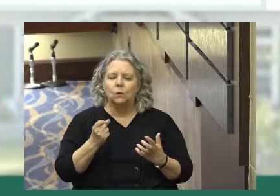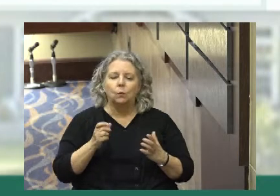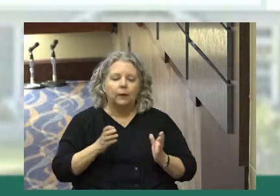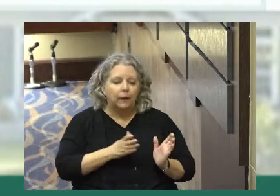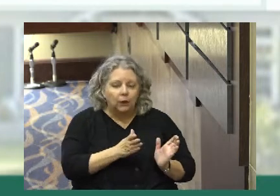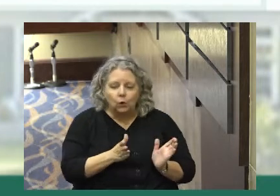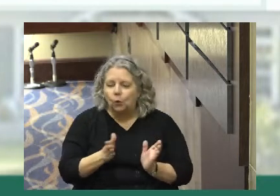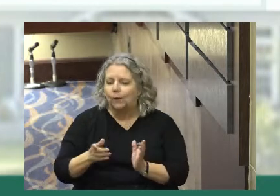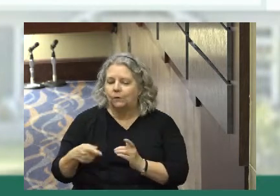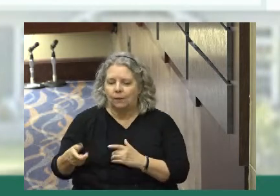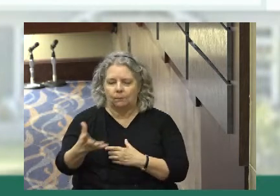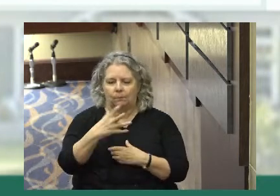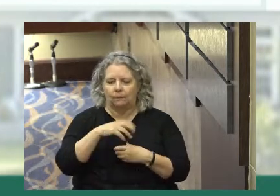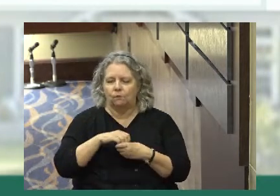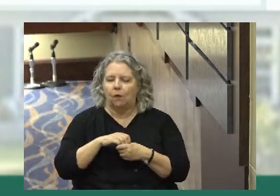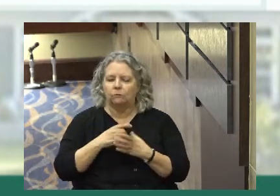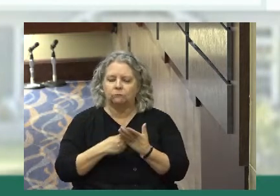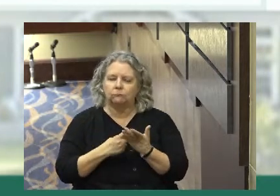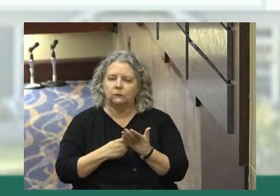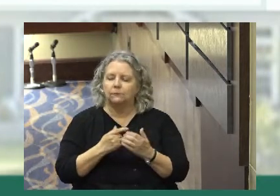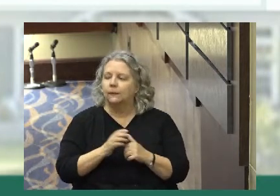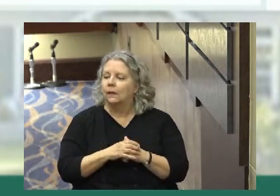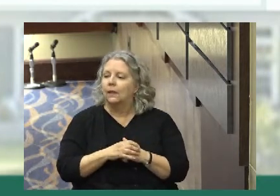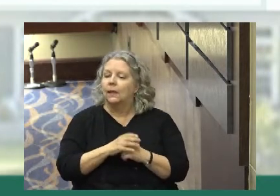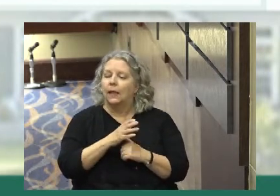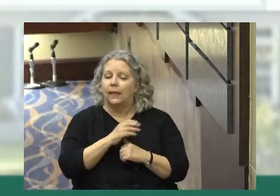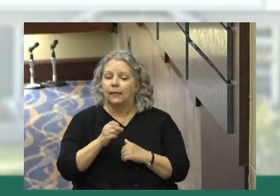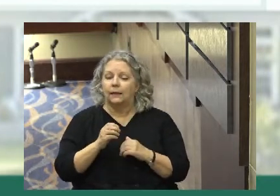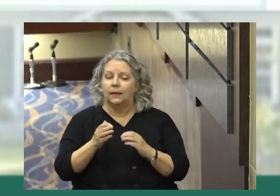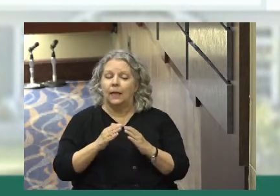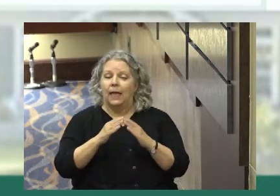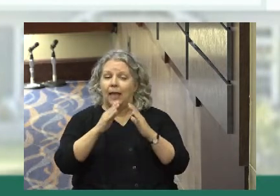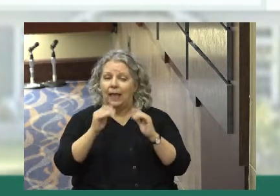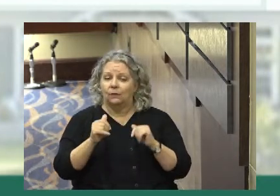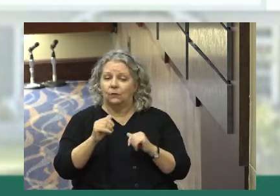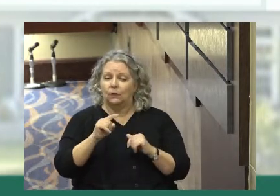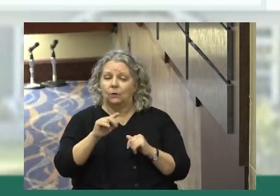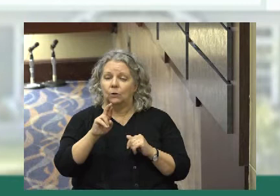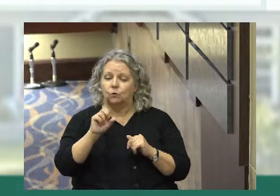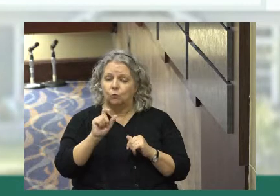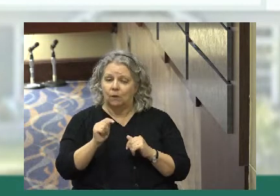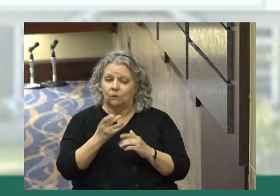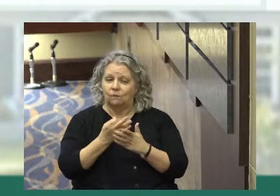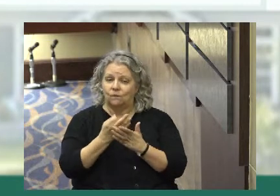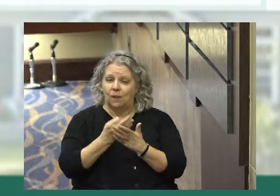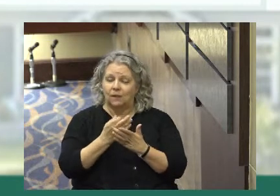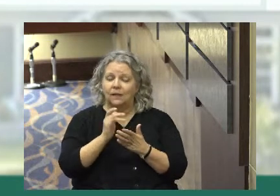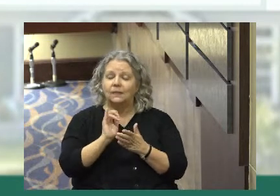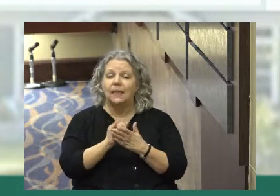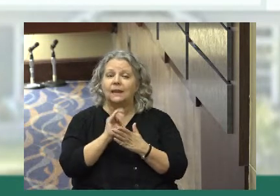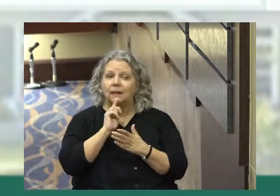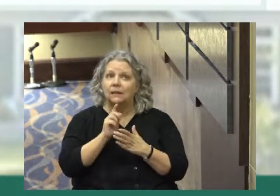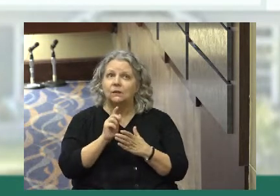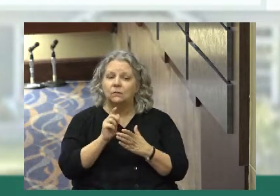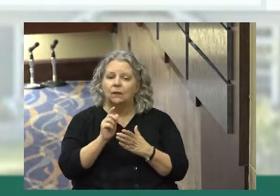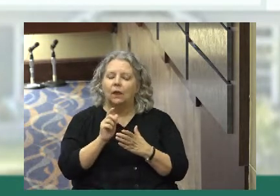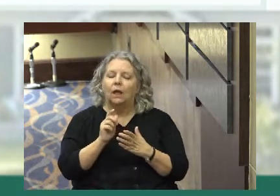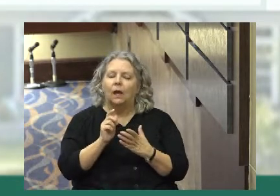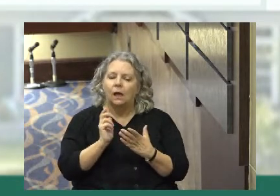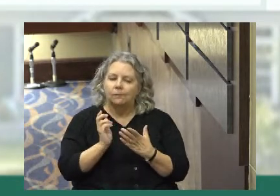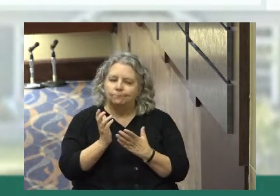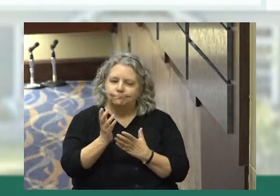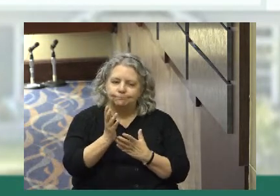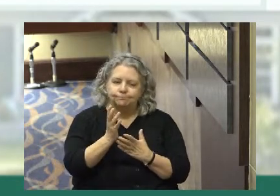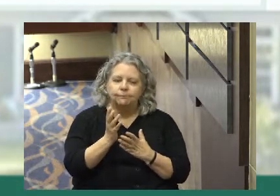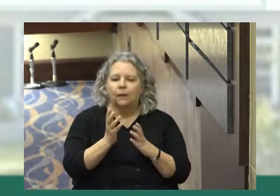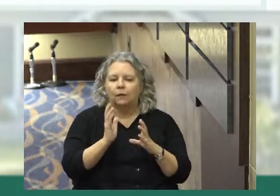process. And then the Housing Trust Fund is basically, for us, it's focusing resources to address the housing issues in Waco. And